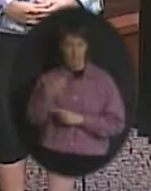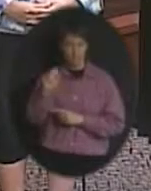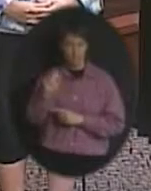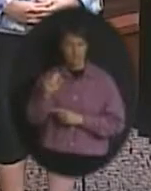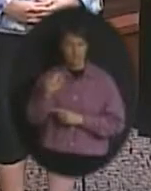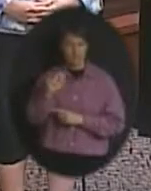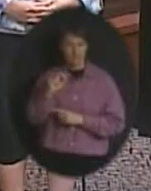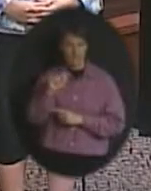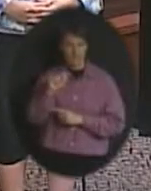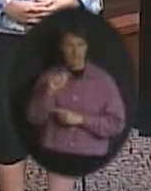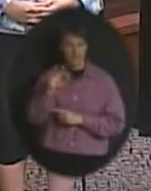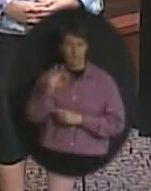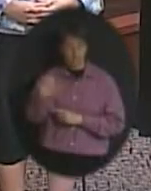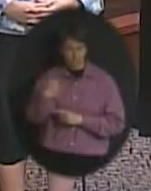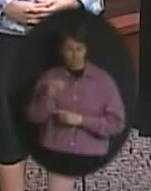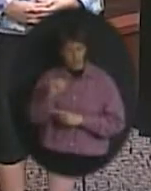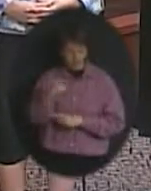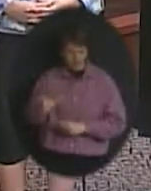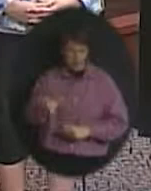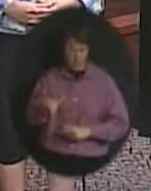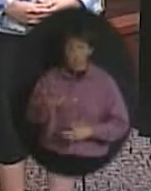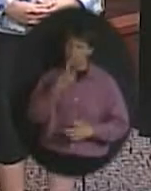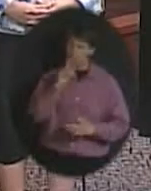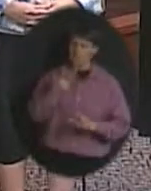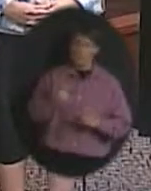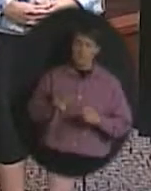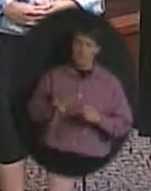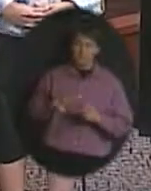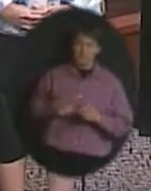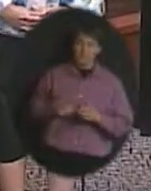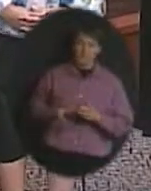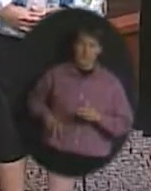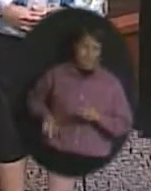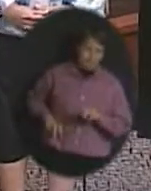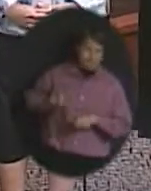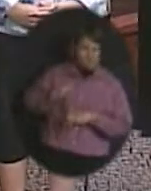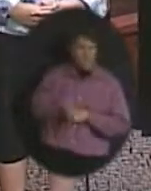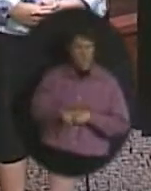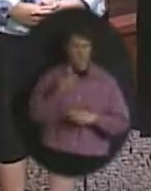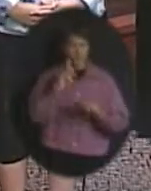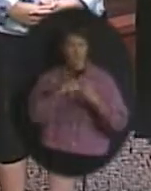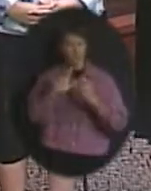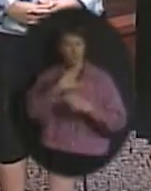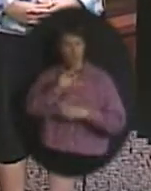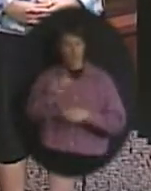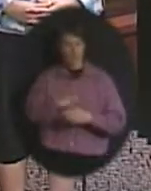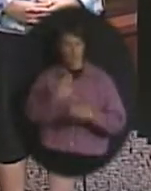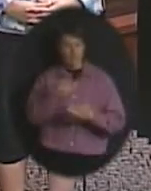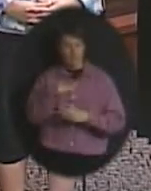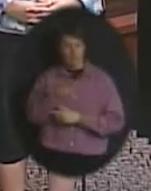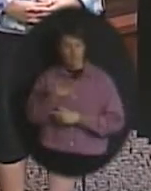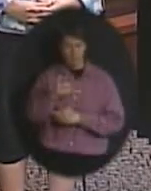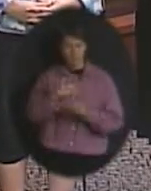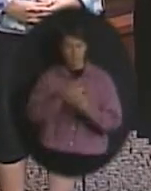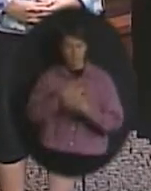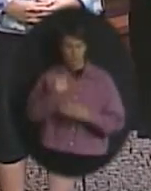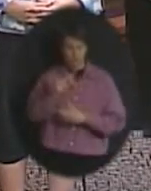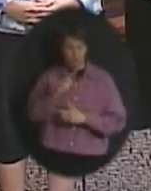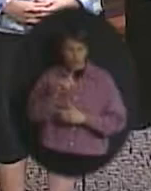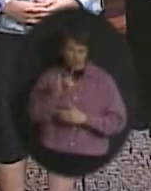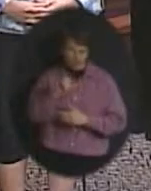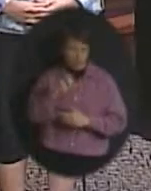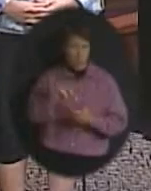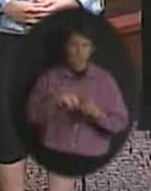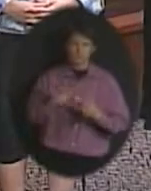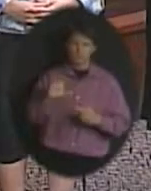Trail. Huge contributors to the Olathe Public Schools Foundation, supporting Rachel's Challenge, Teachers Excellence Grants, the Classified